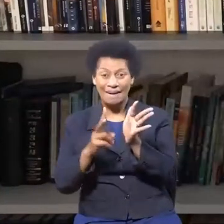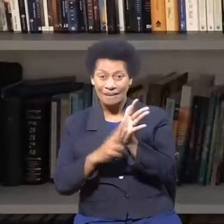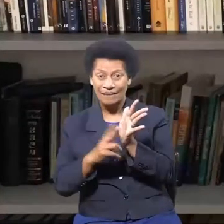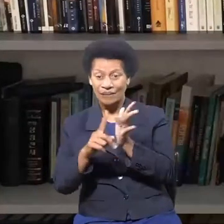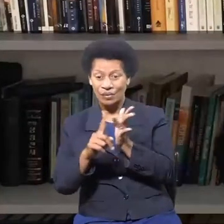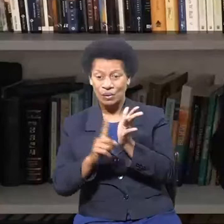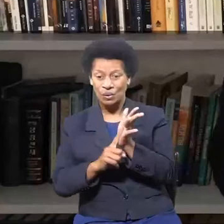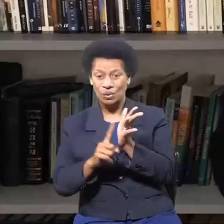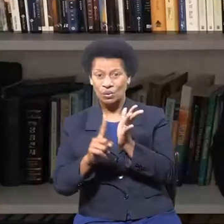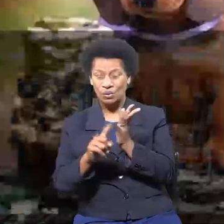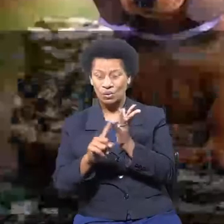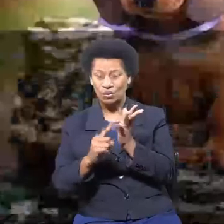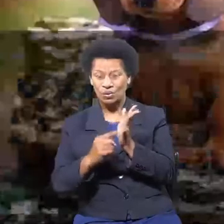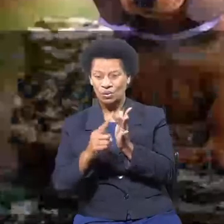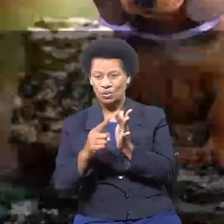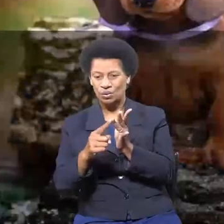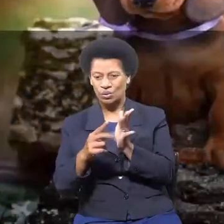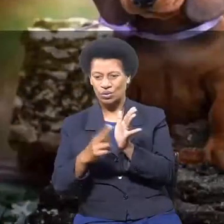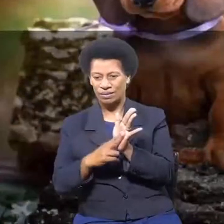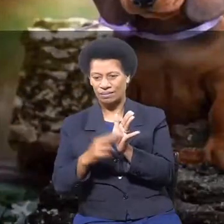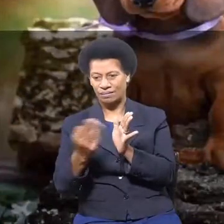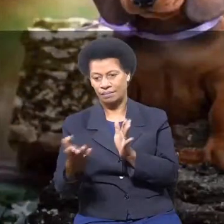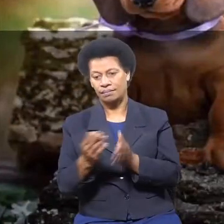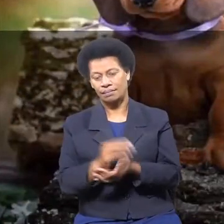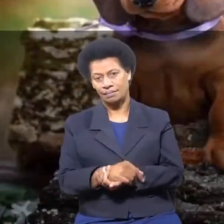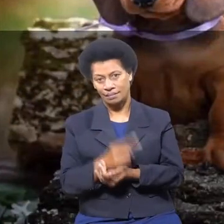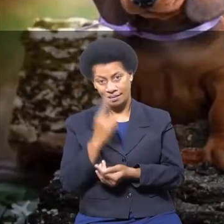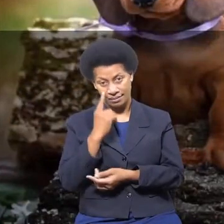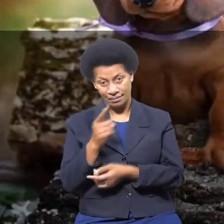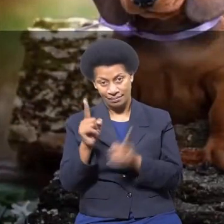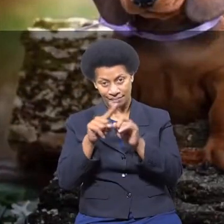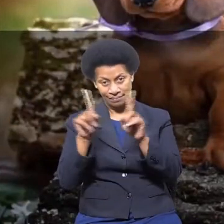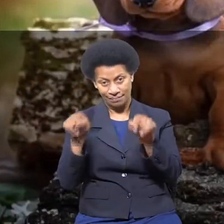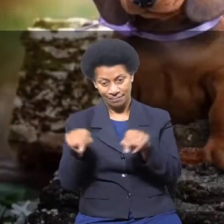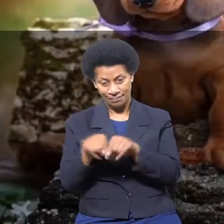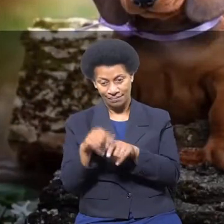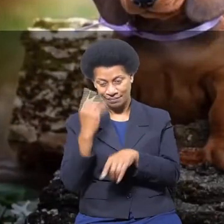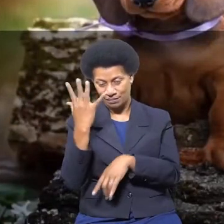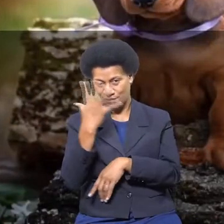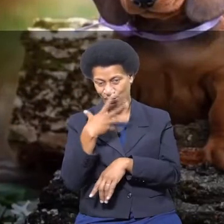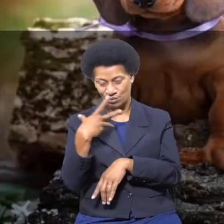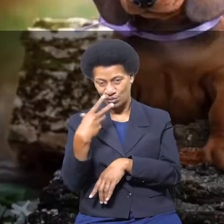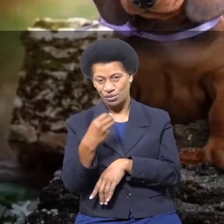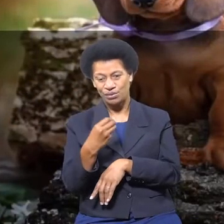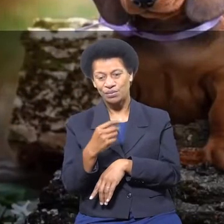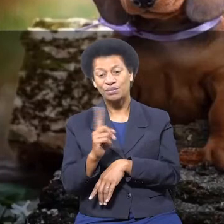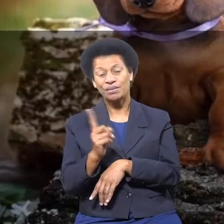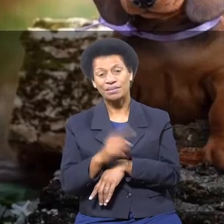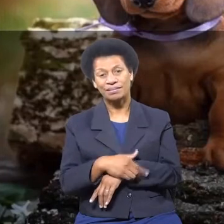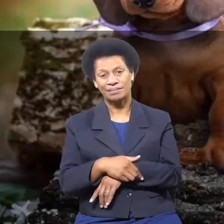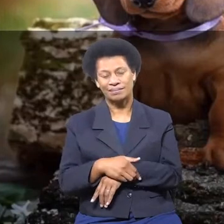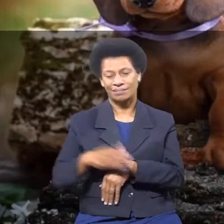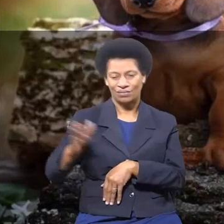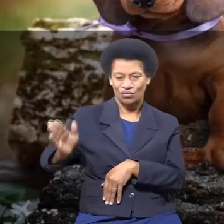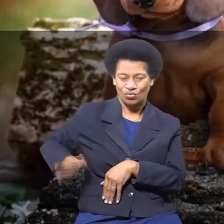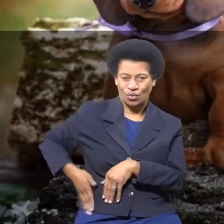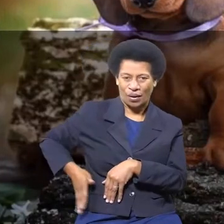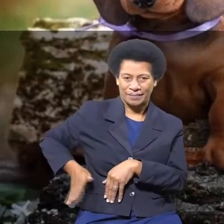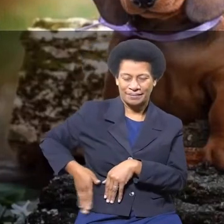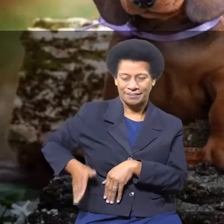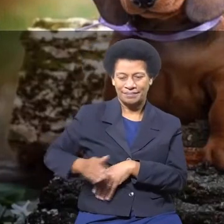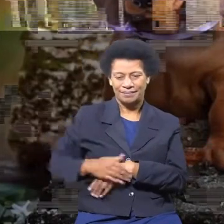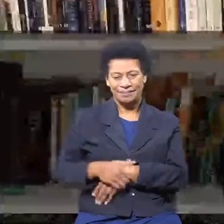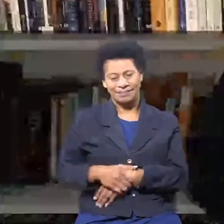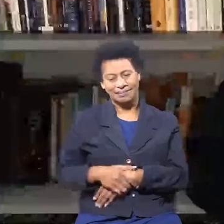evolution? You know, on the screen, you can see a picture of some really beautiful